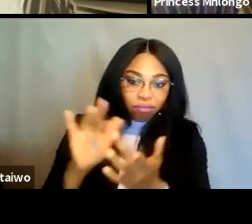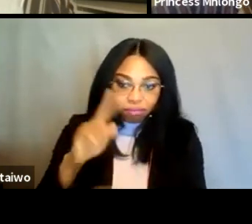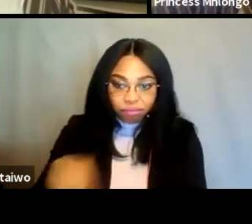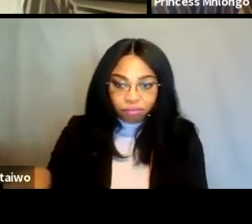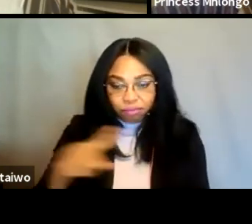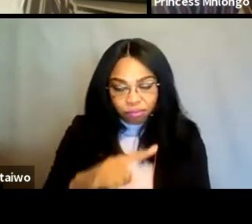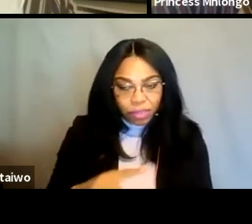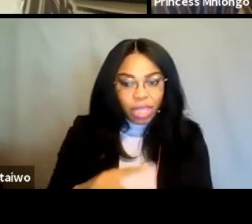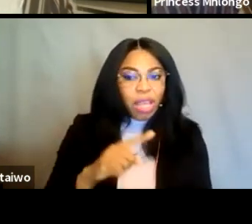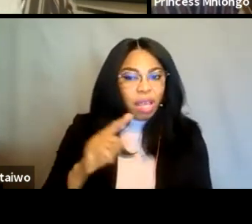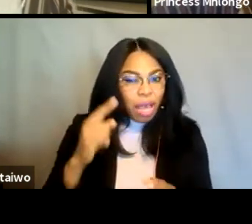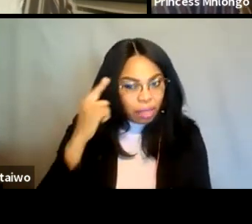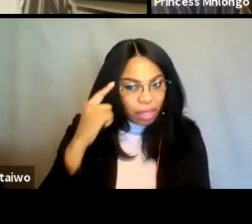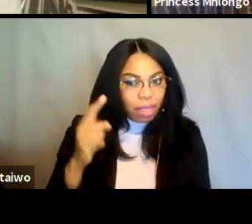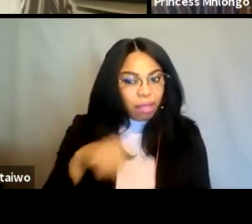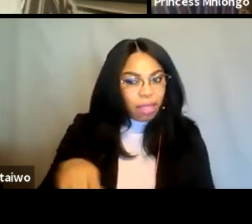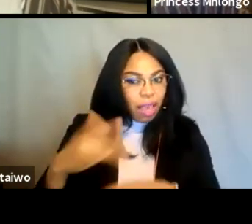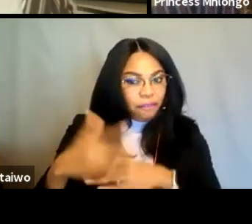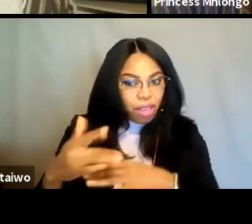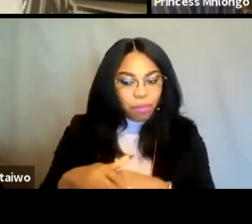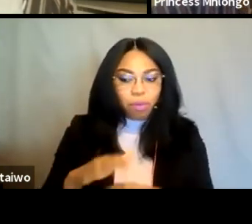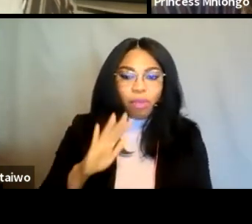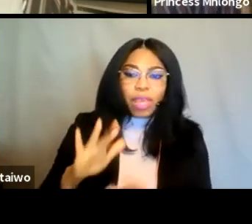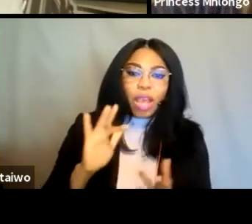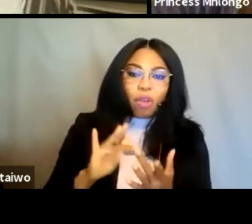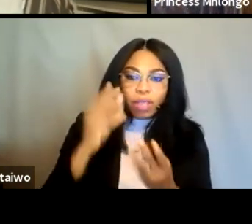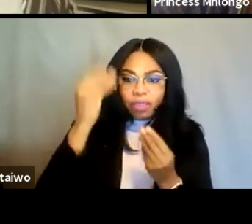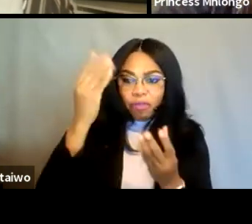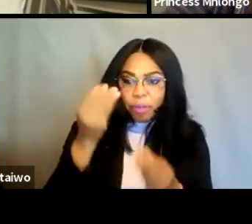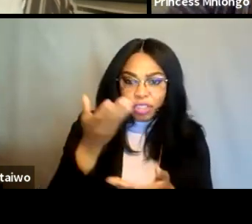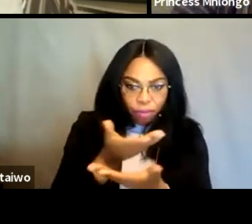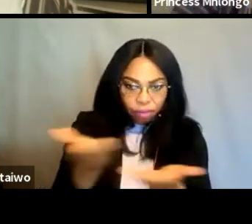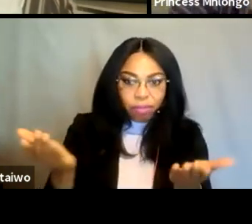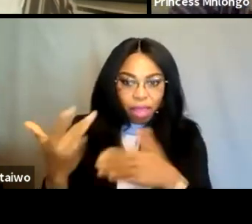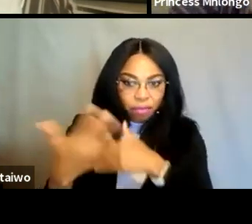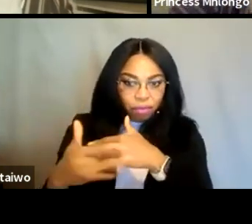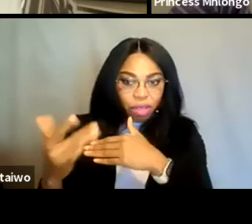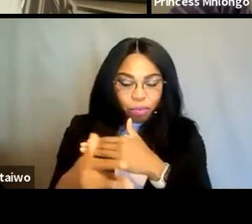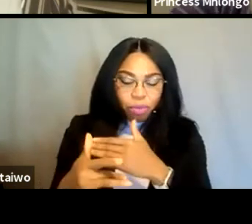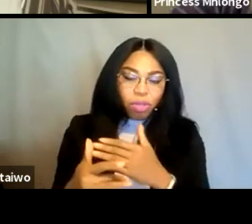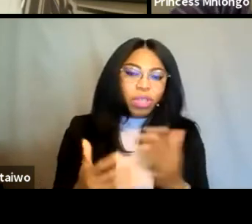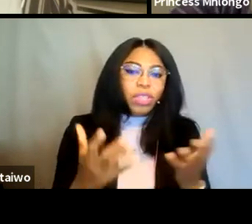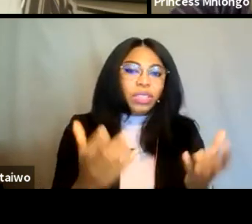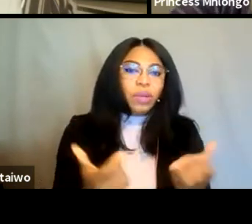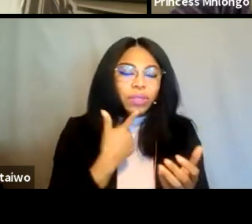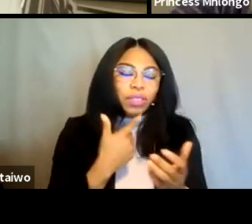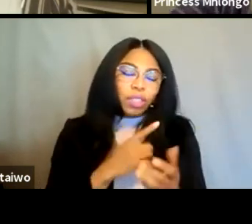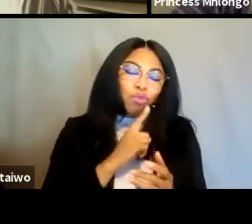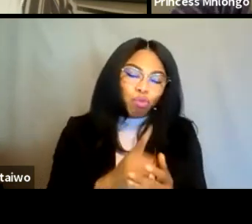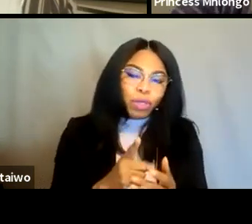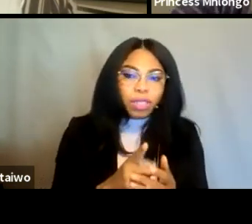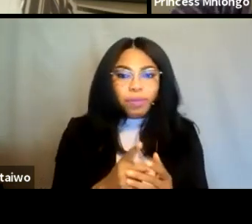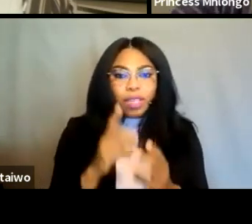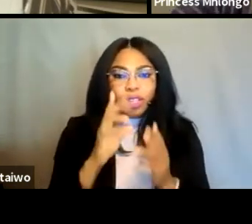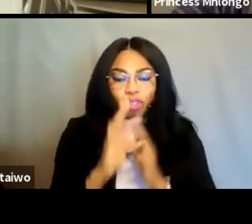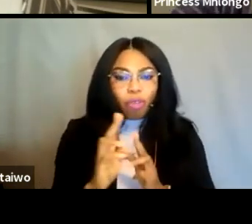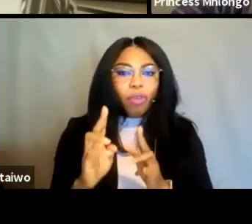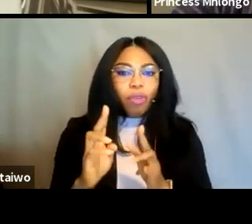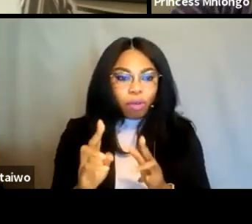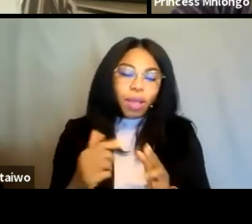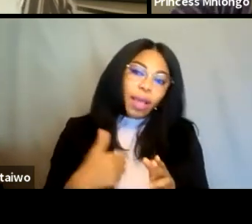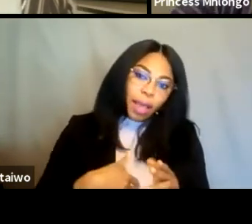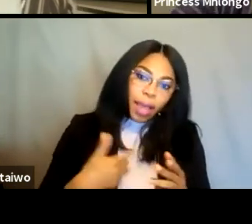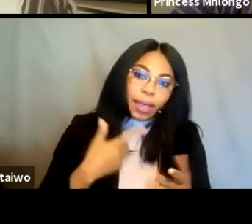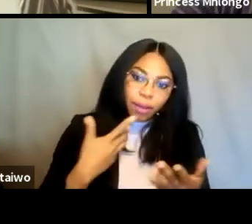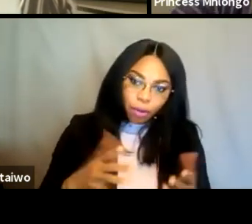available anytime, and their contact are out there. But just wanted to say that it's really been a privilege. Like I did mention